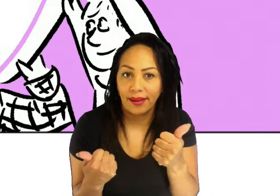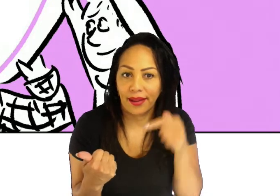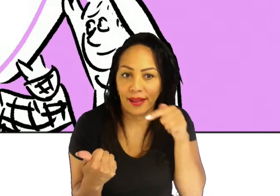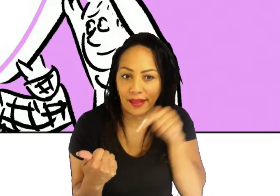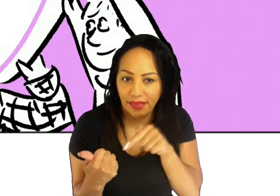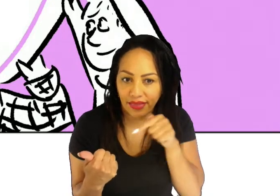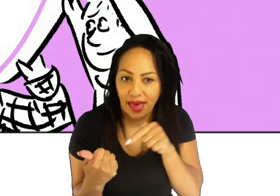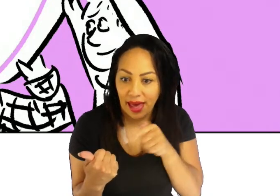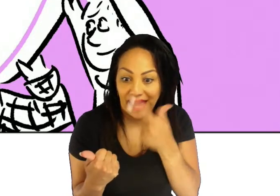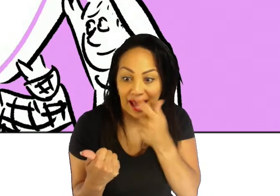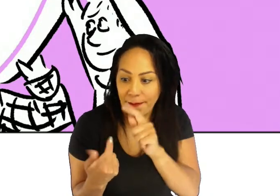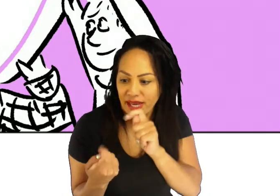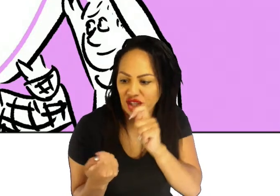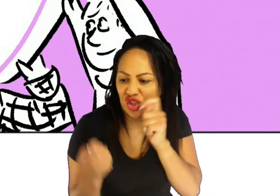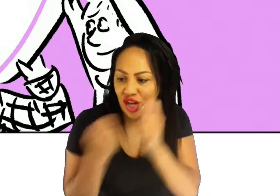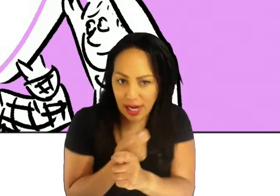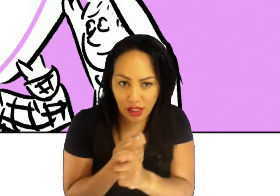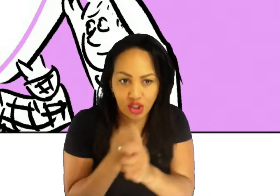can be improved.